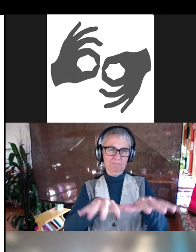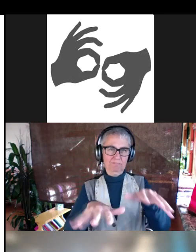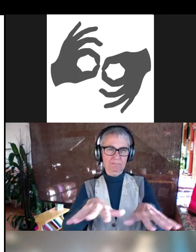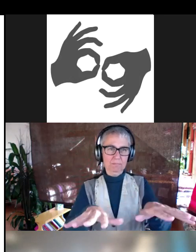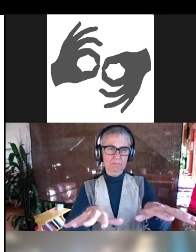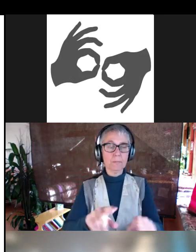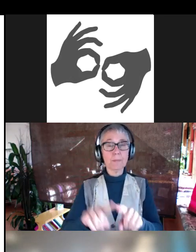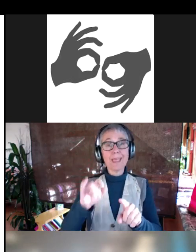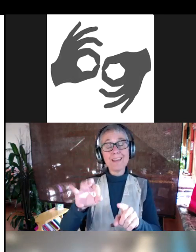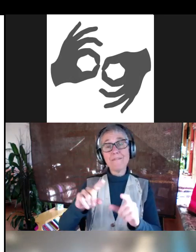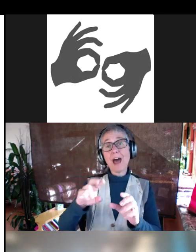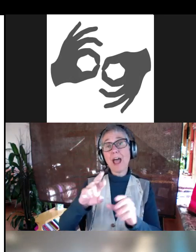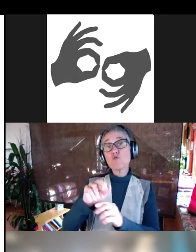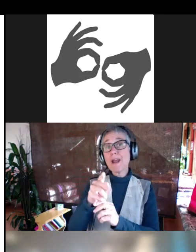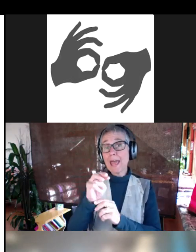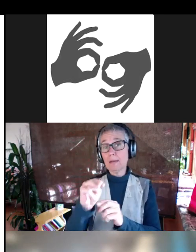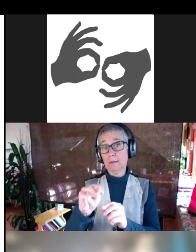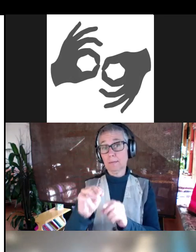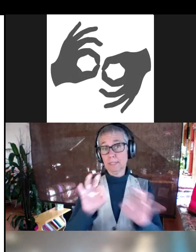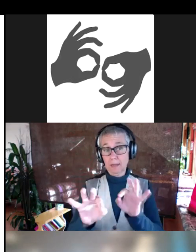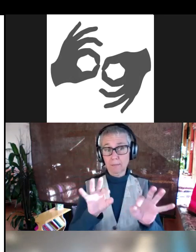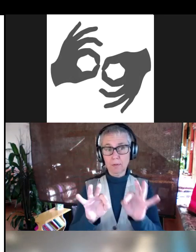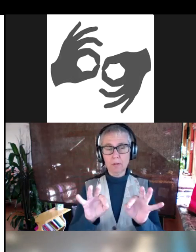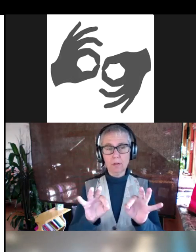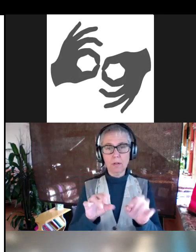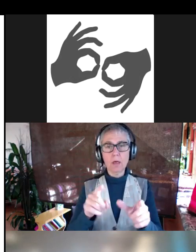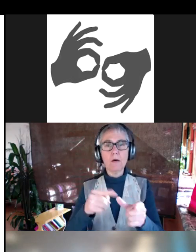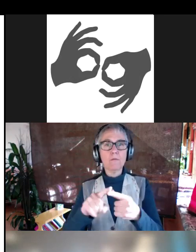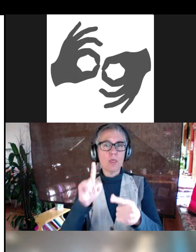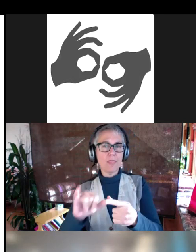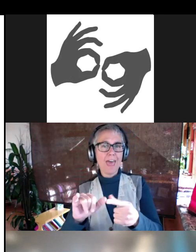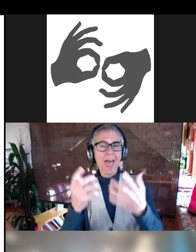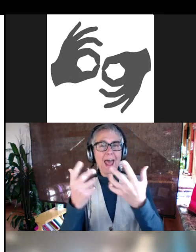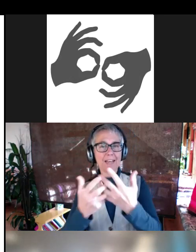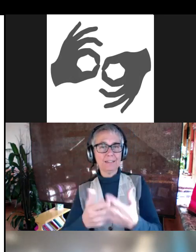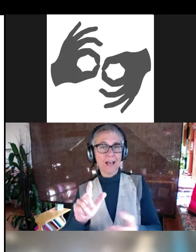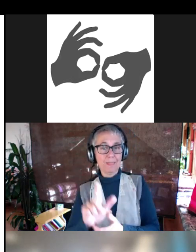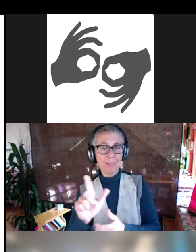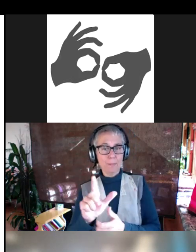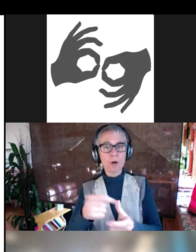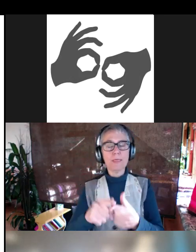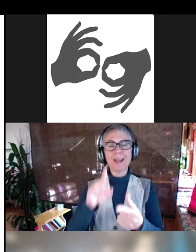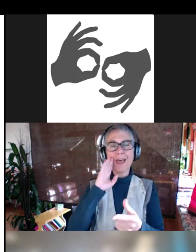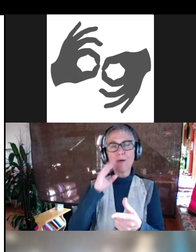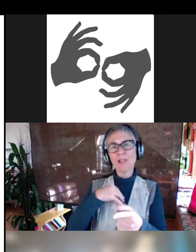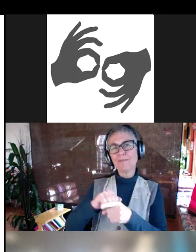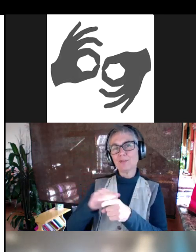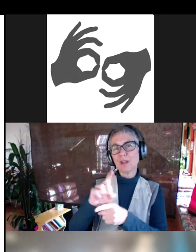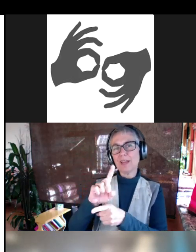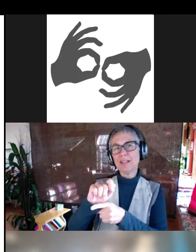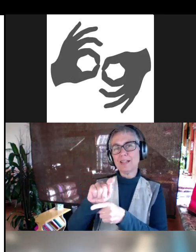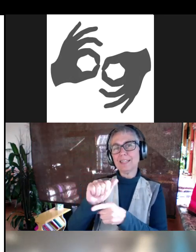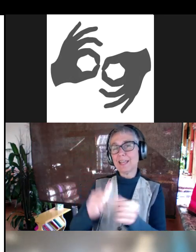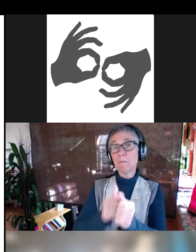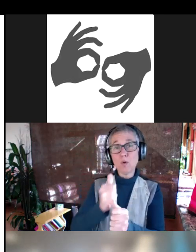data from here, so if I randomly choose proteins from a fully combinatorial library, then I'm going to have training data that primarily consists